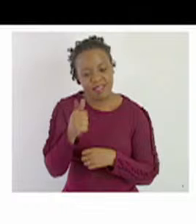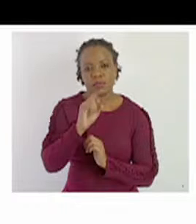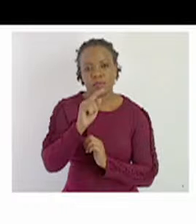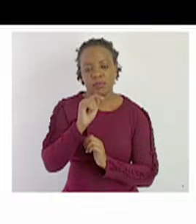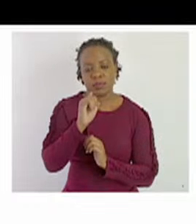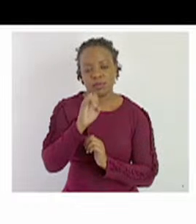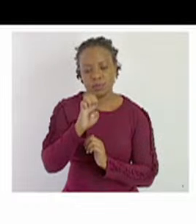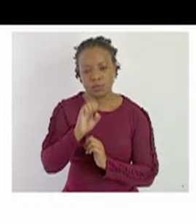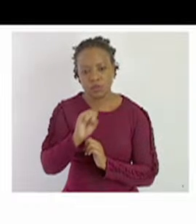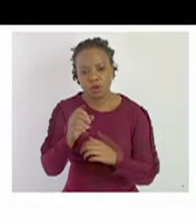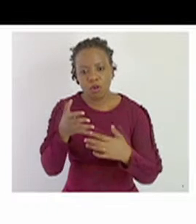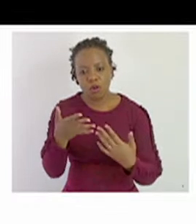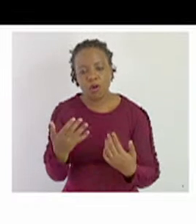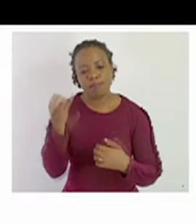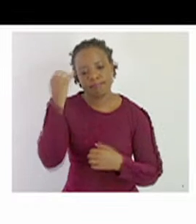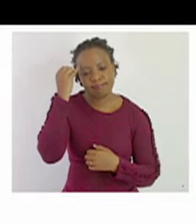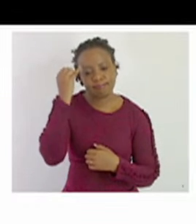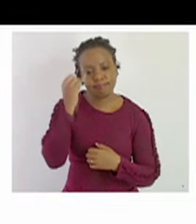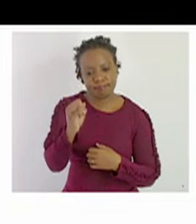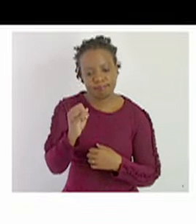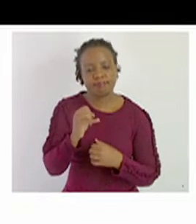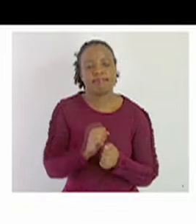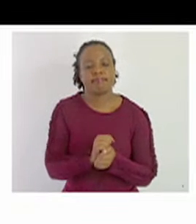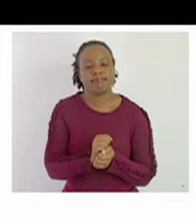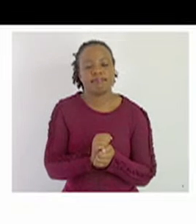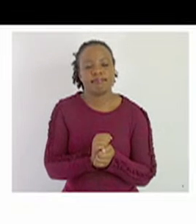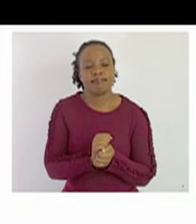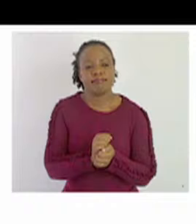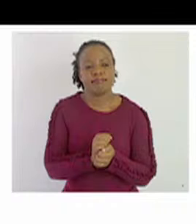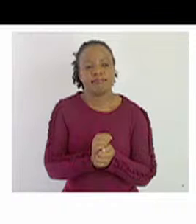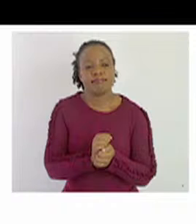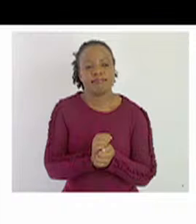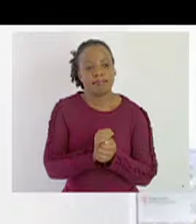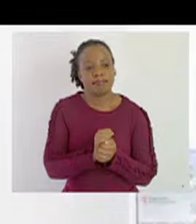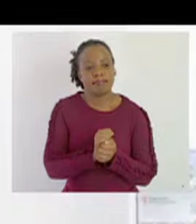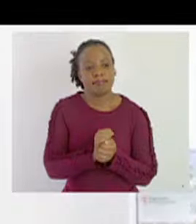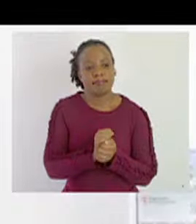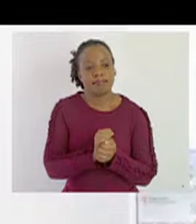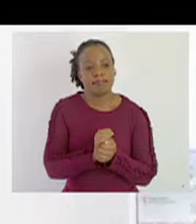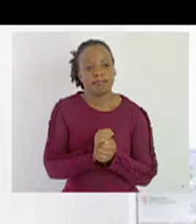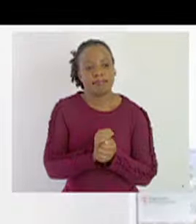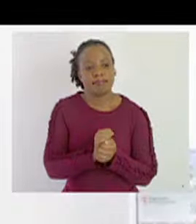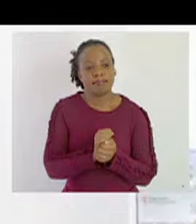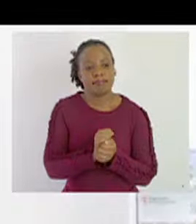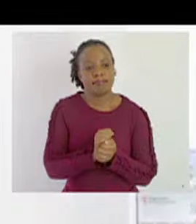Now, let us look at the words I'm going to write on the board.